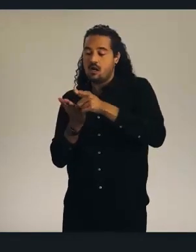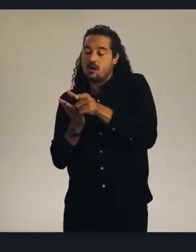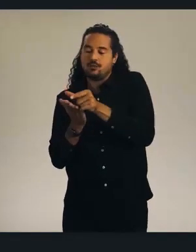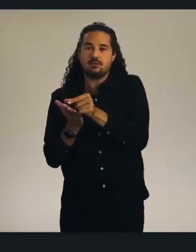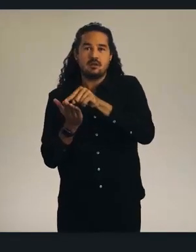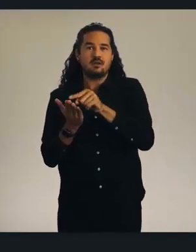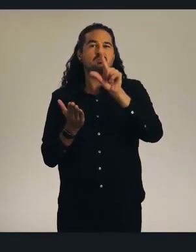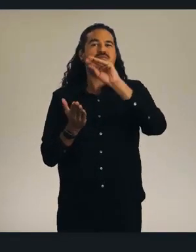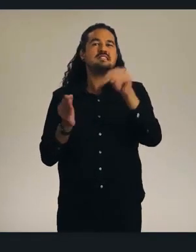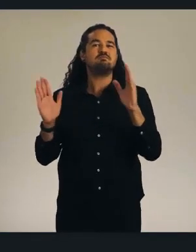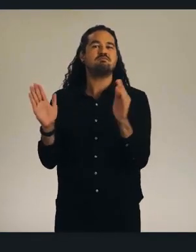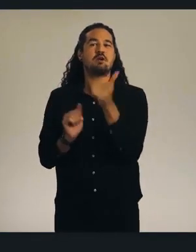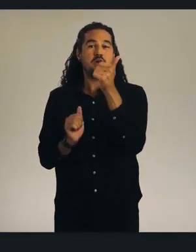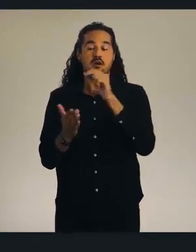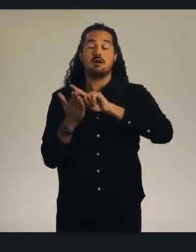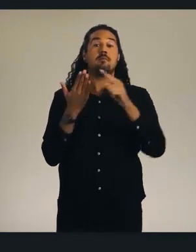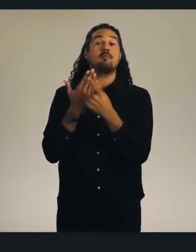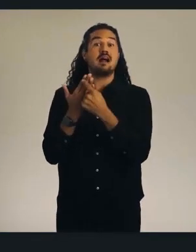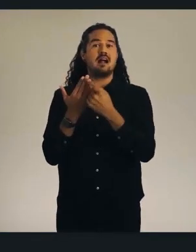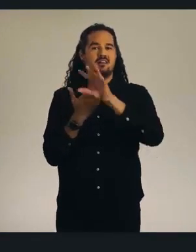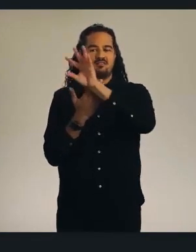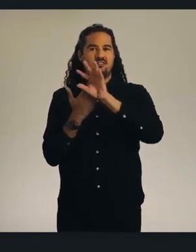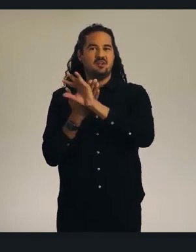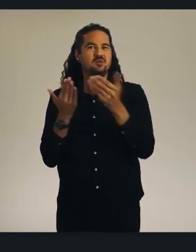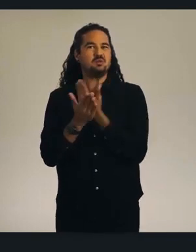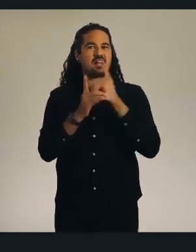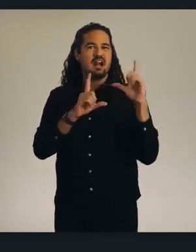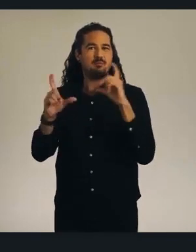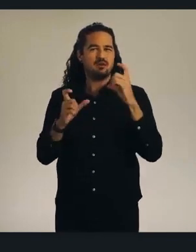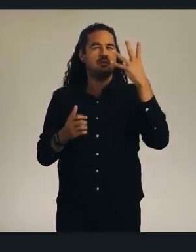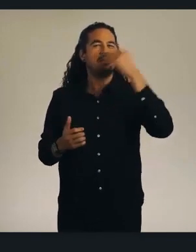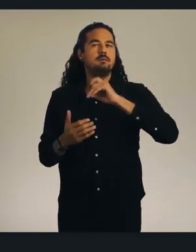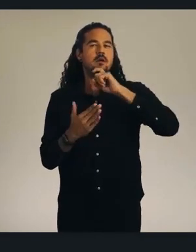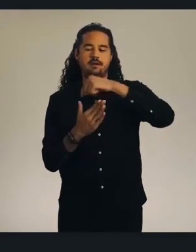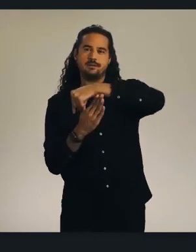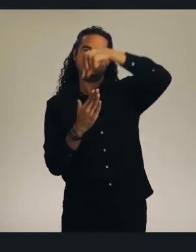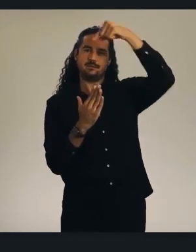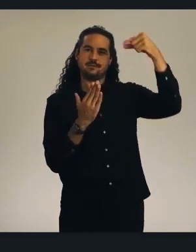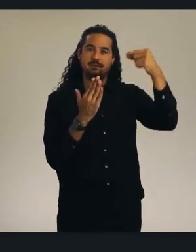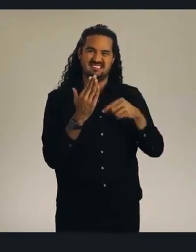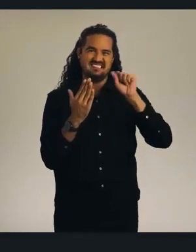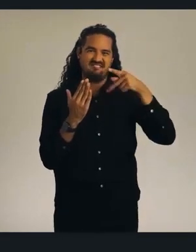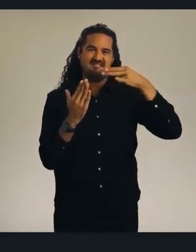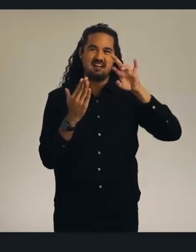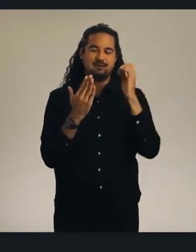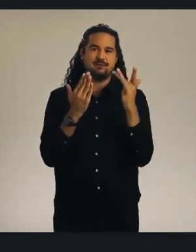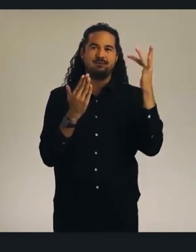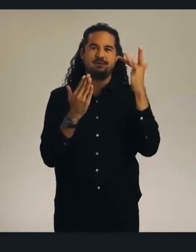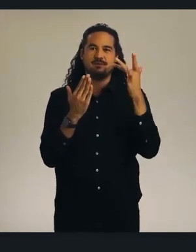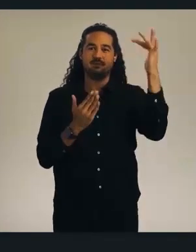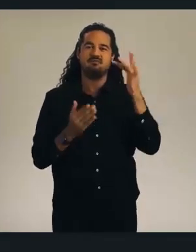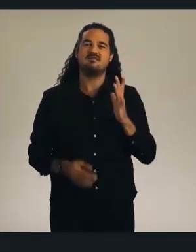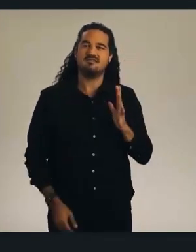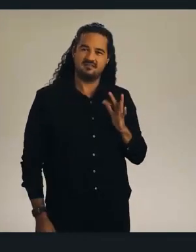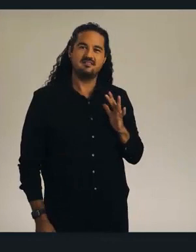our incredible new camera system, with beautiful stainless steel trim that perfectly surrounds the sapphire crystal lenses of each of our 3 new cameras. And a beautiful textured matte glass that feels